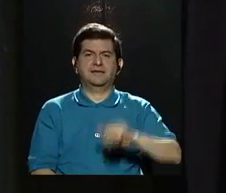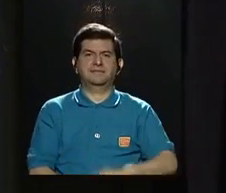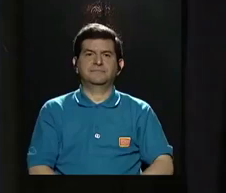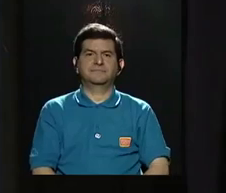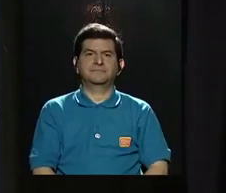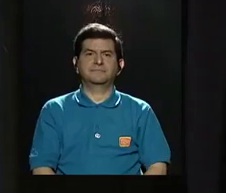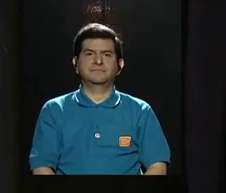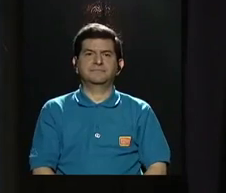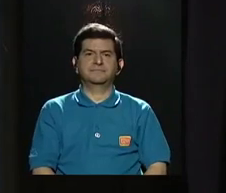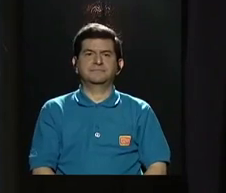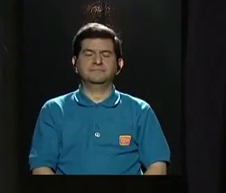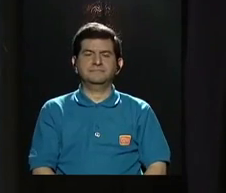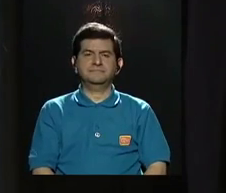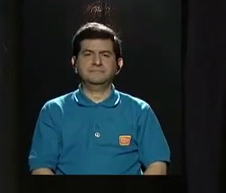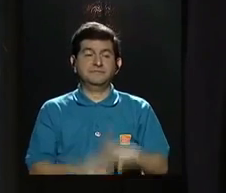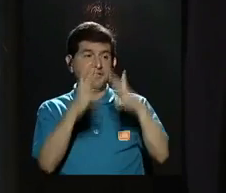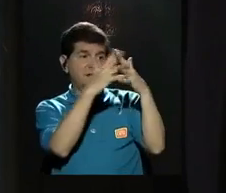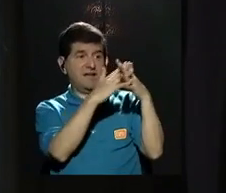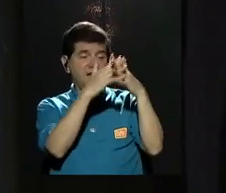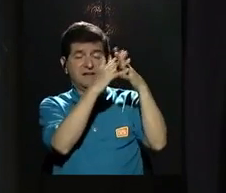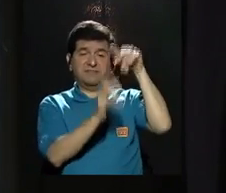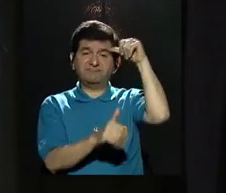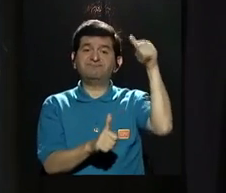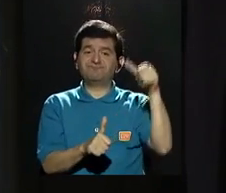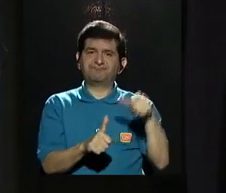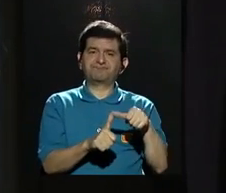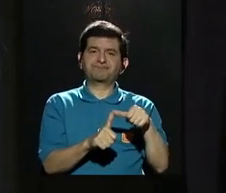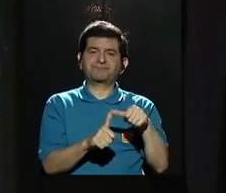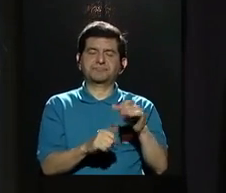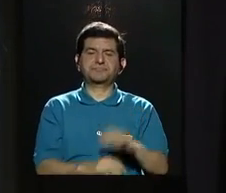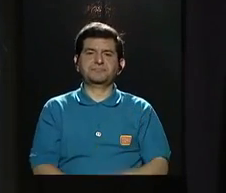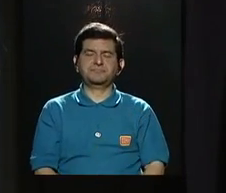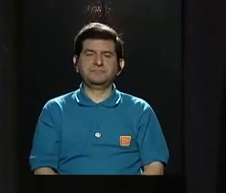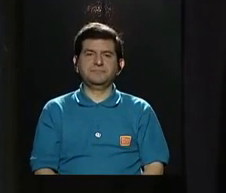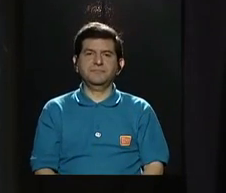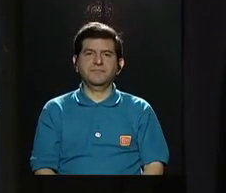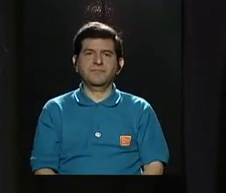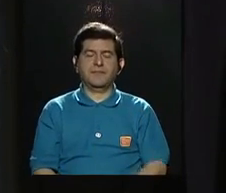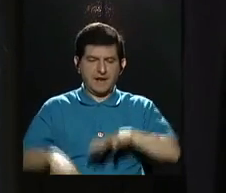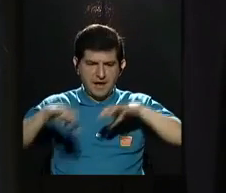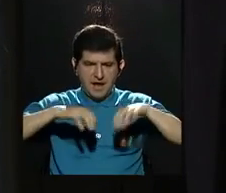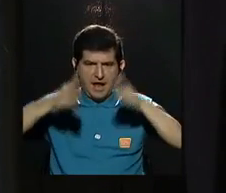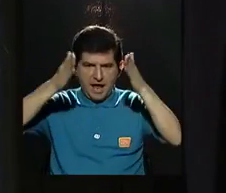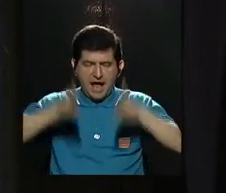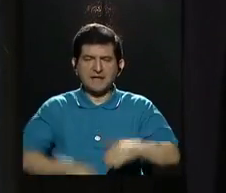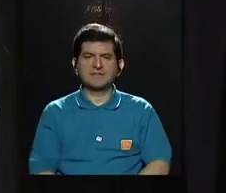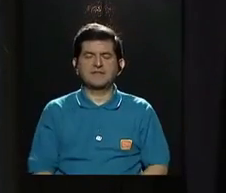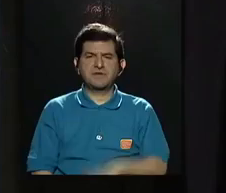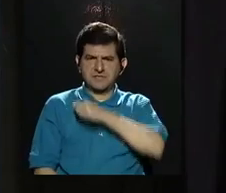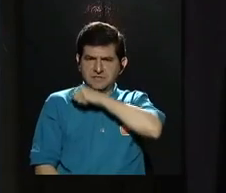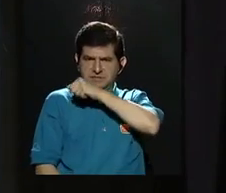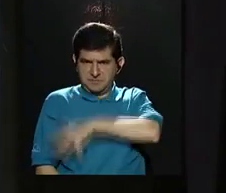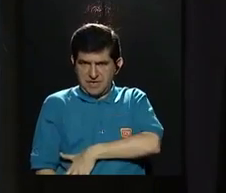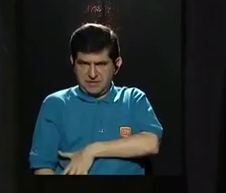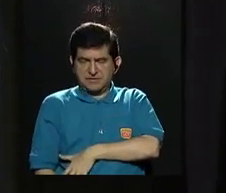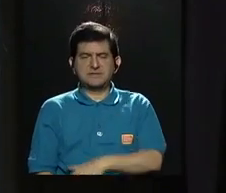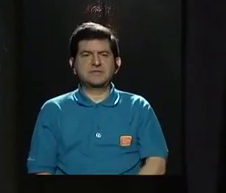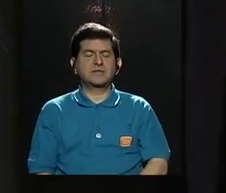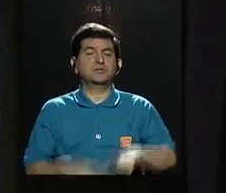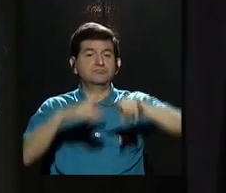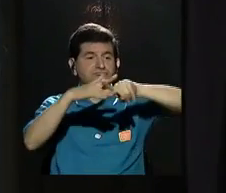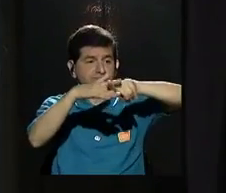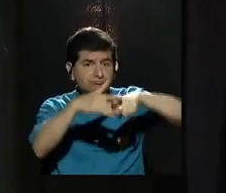And we in the US remember that it was Palestinian activists who initiated the